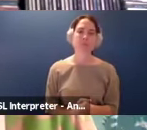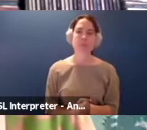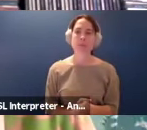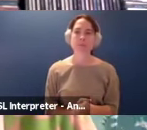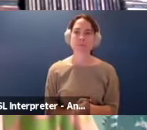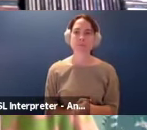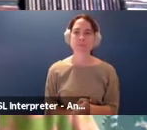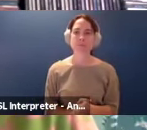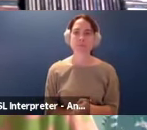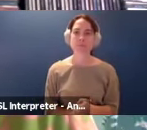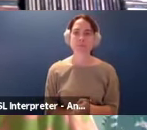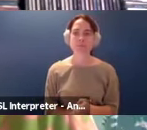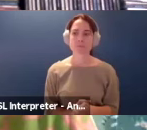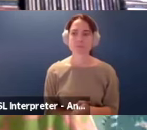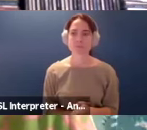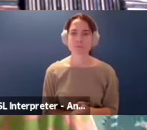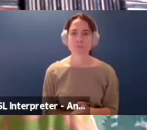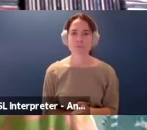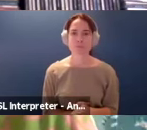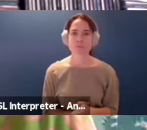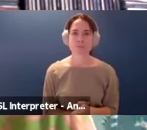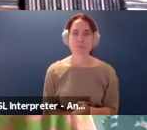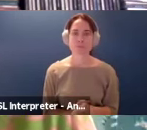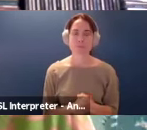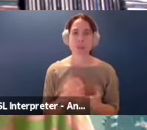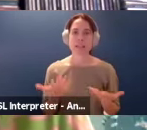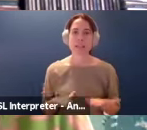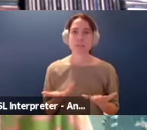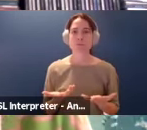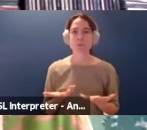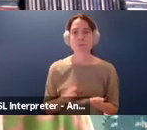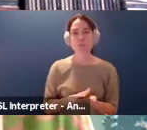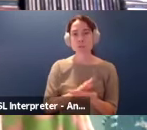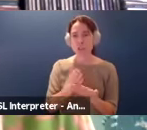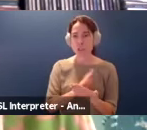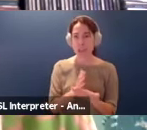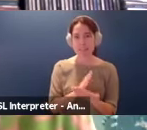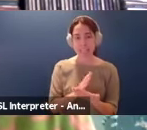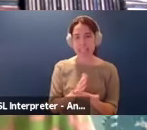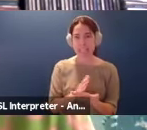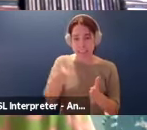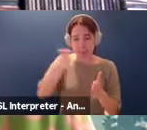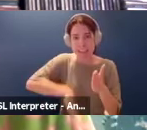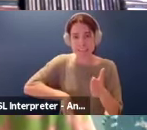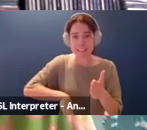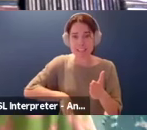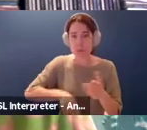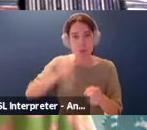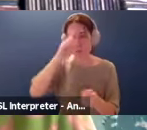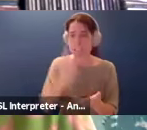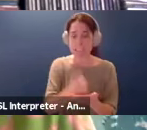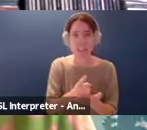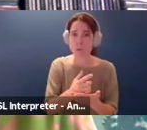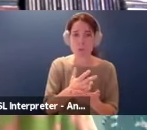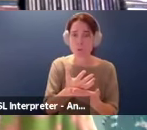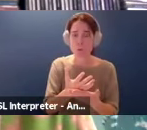sharing the full truth not being able to share the fullness of experience due to a fear that we won't understand or we will